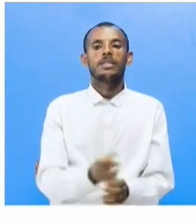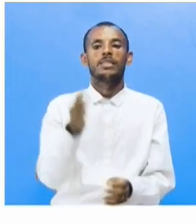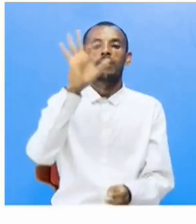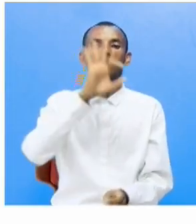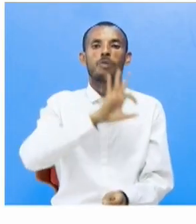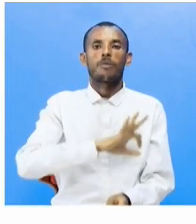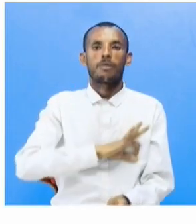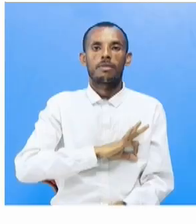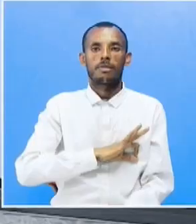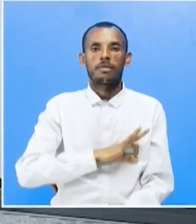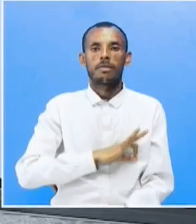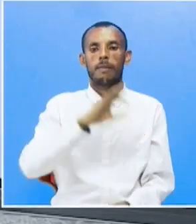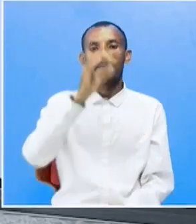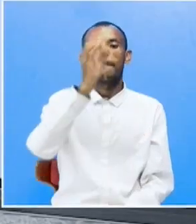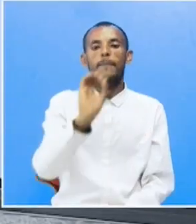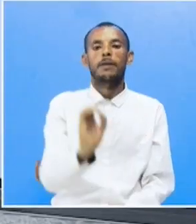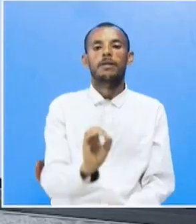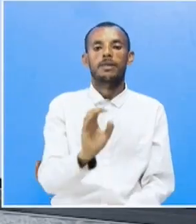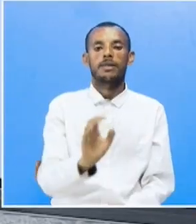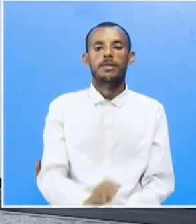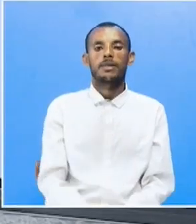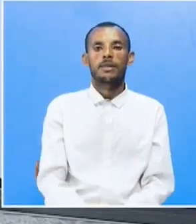profit percent.